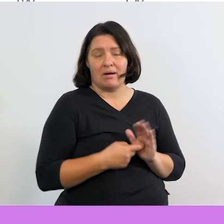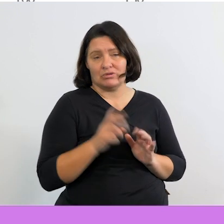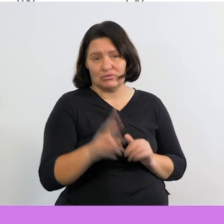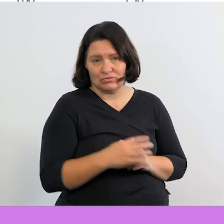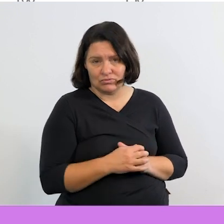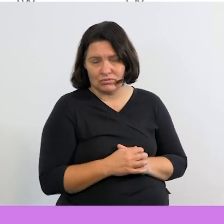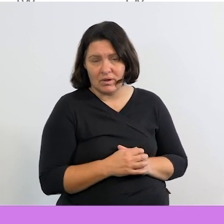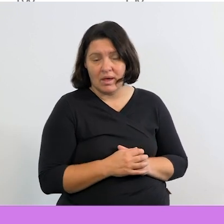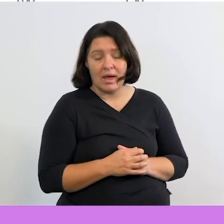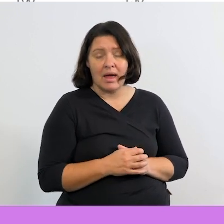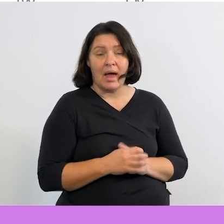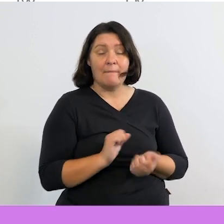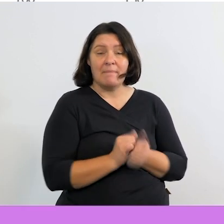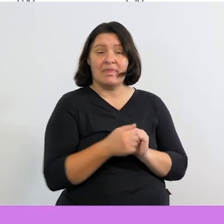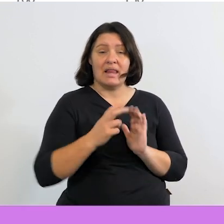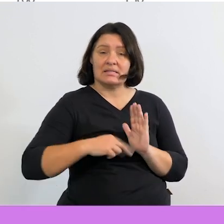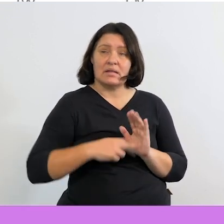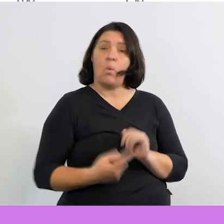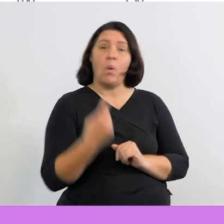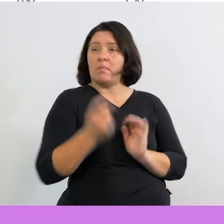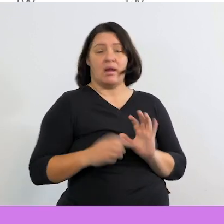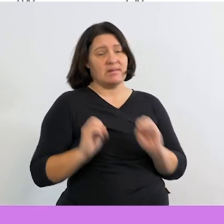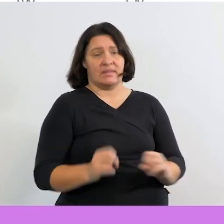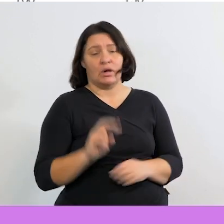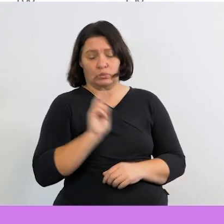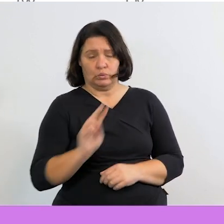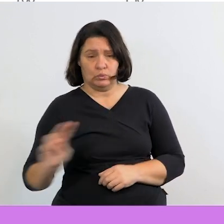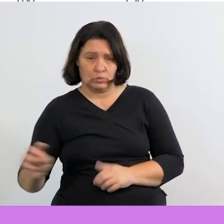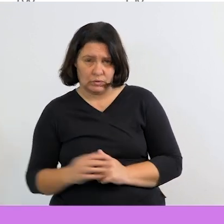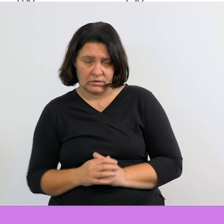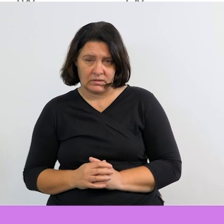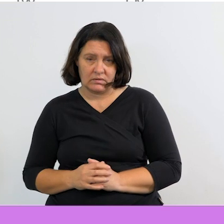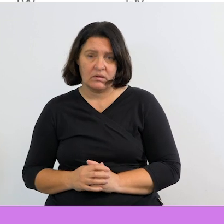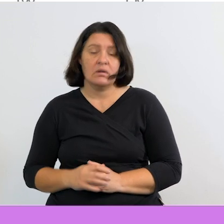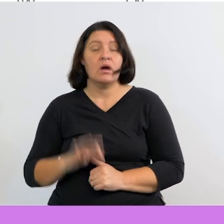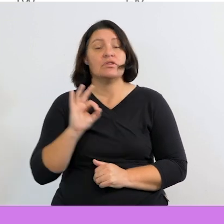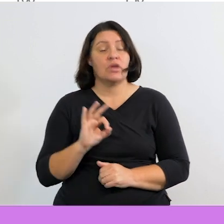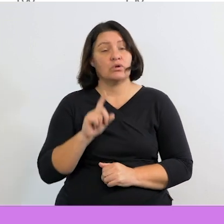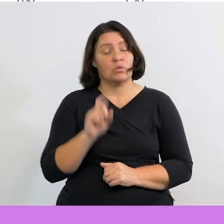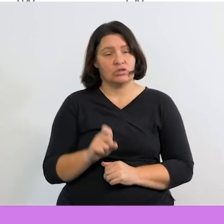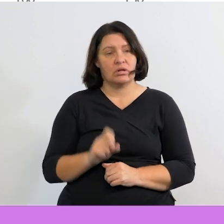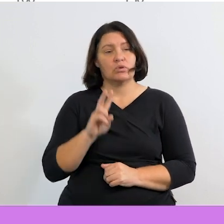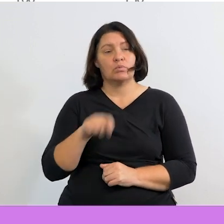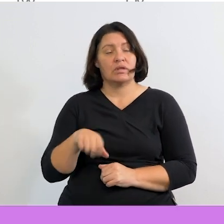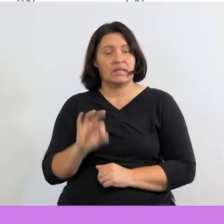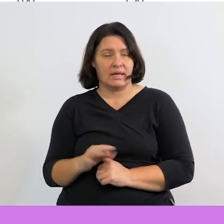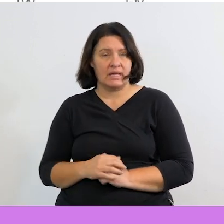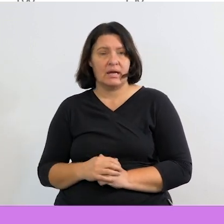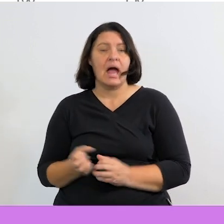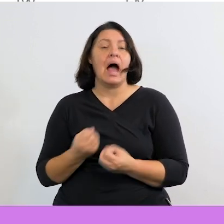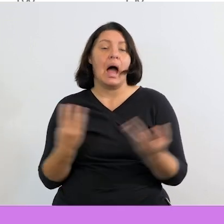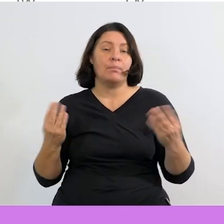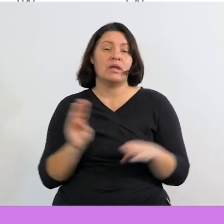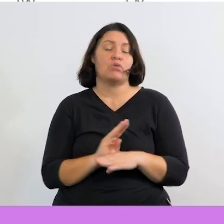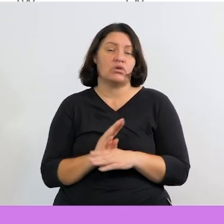2 mark. In Maths Lit, we don't have any sum that counts 1 mark. Okay, so let's look at the third question, 2.3. It says, how